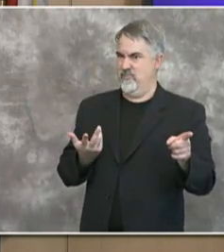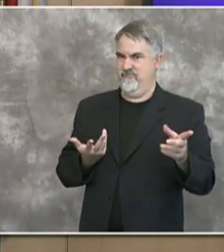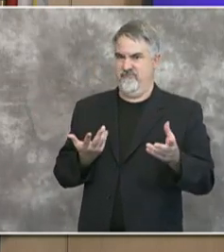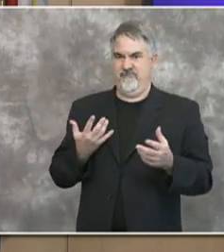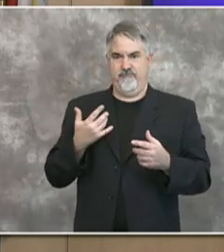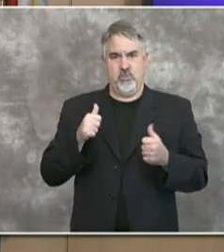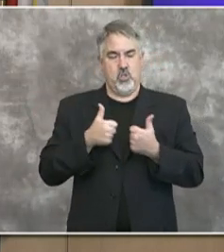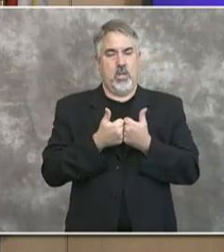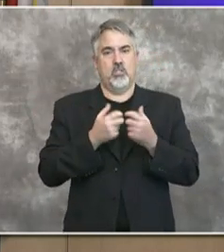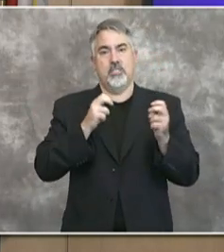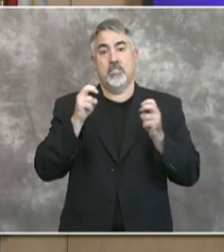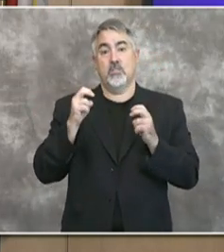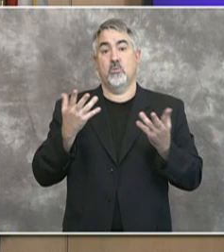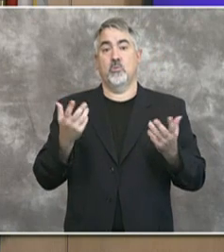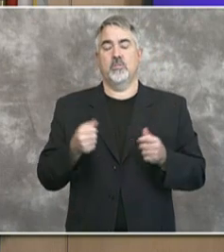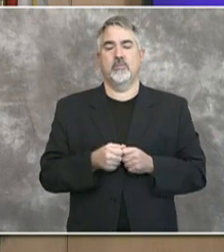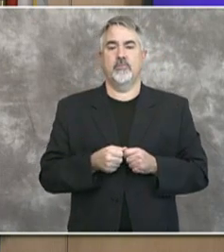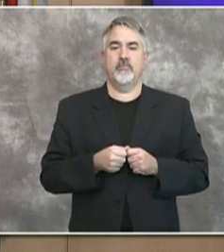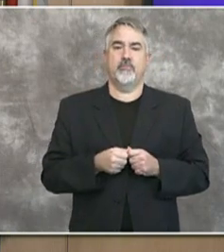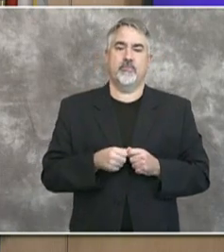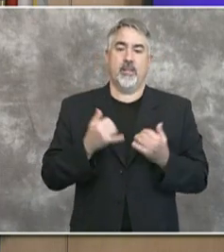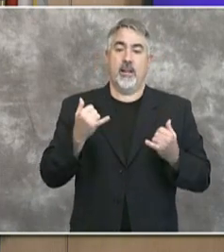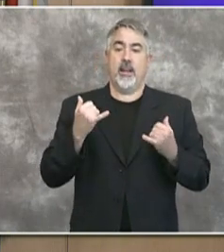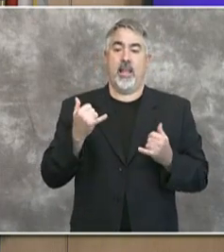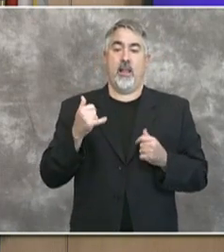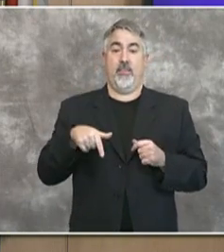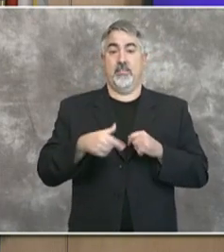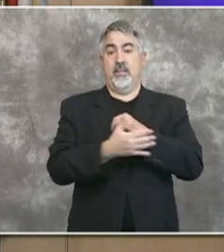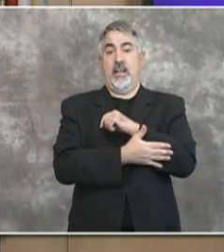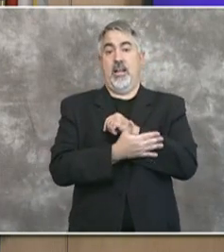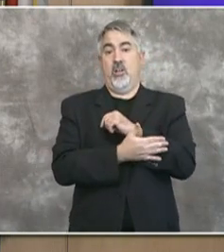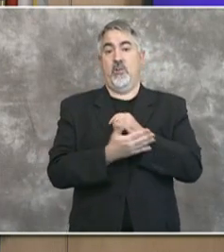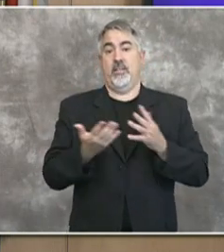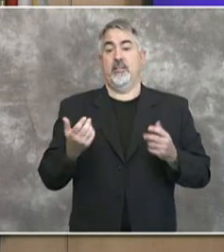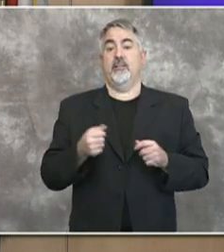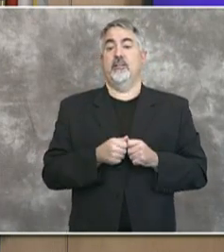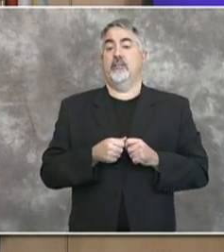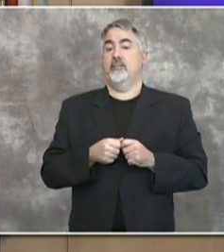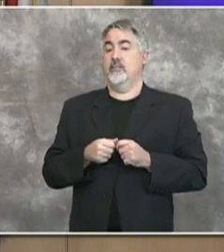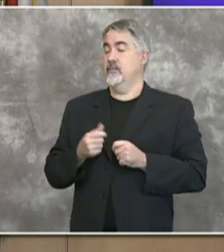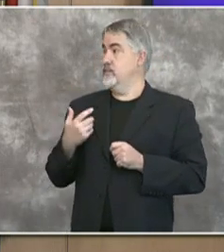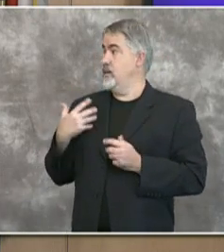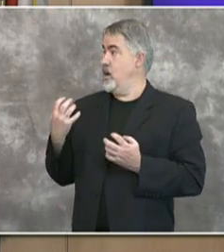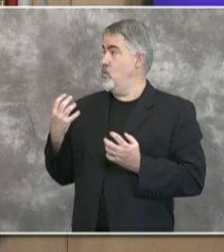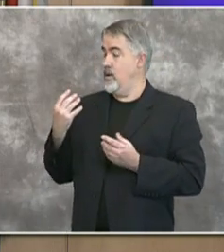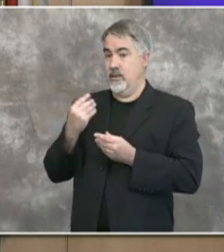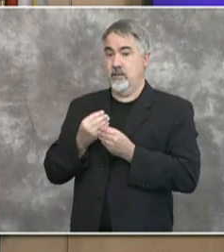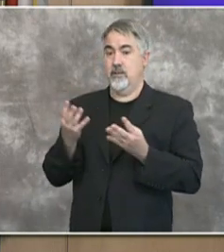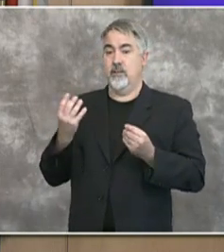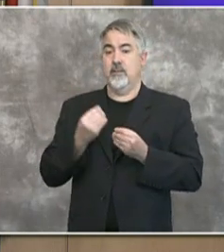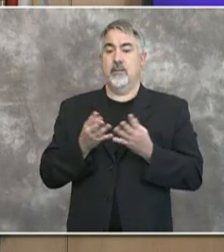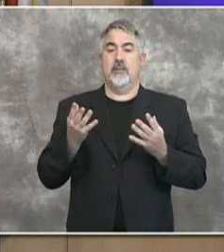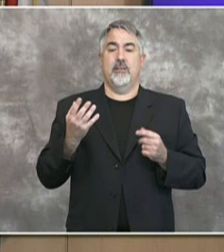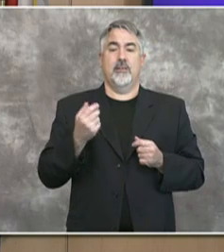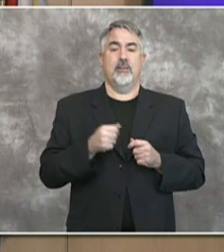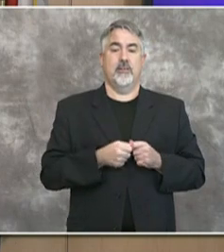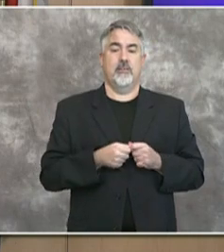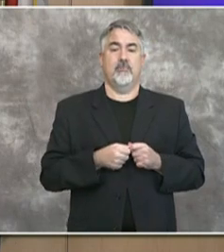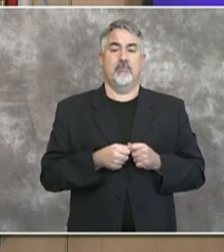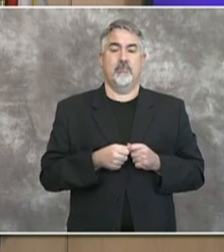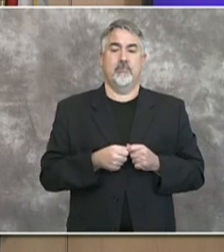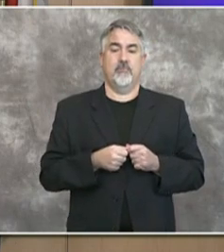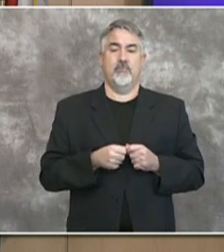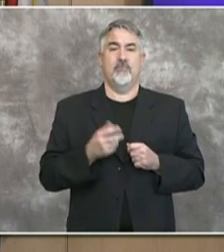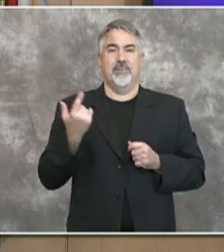they could. We're unfortunately not in a position as a county to remove any of our resources to there, and so we are just looking for